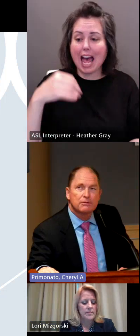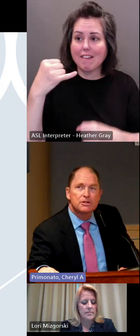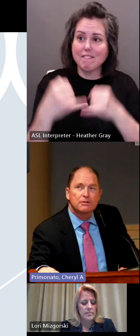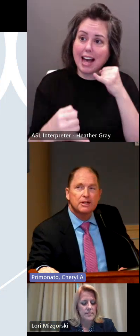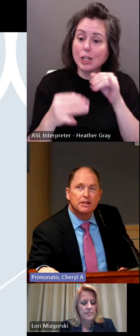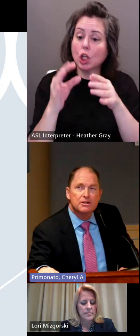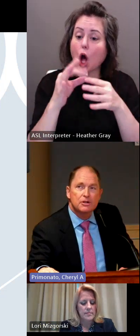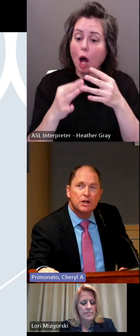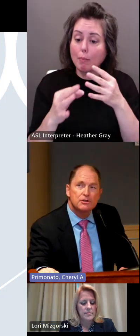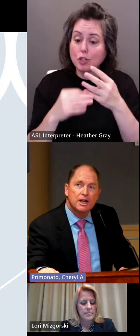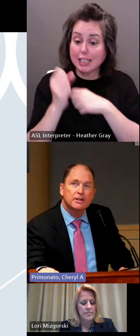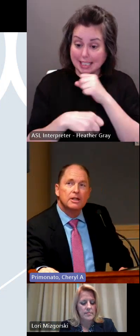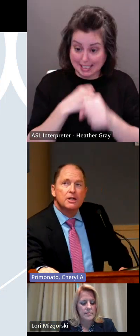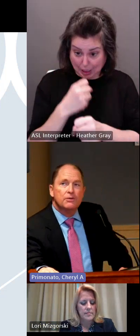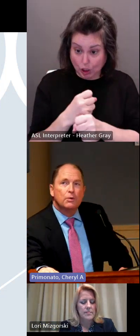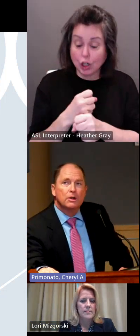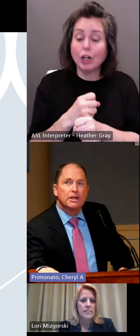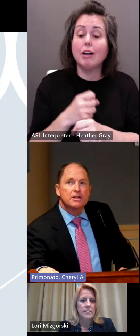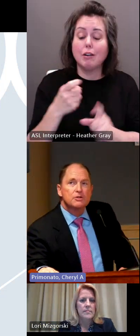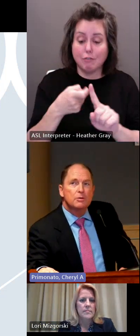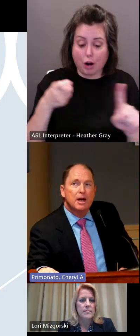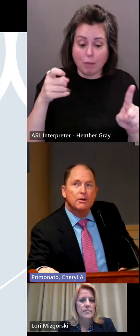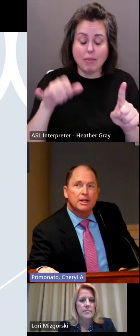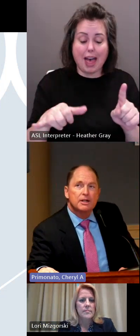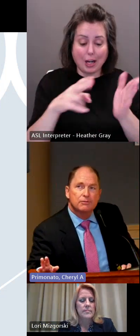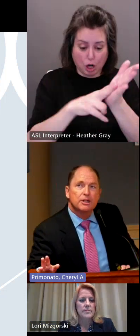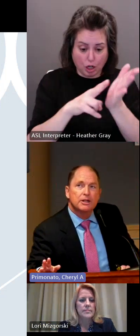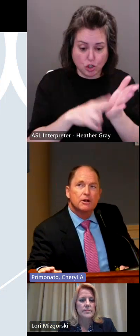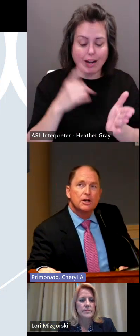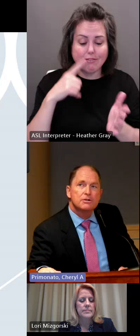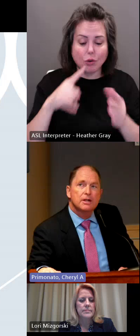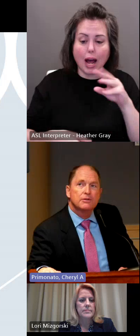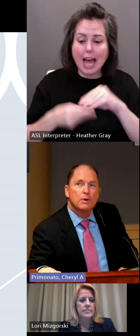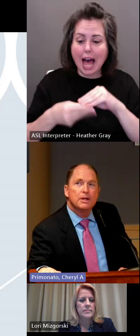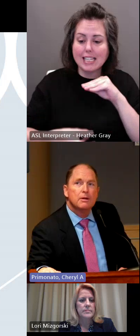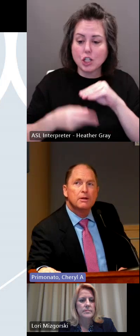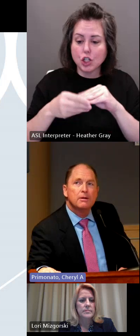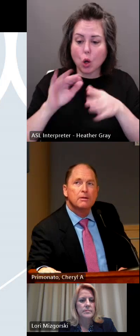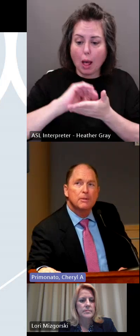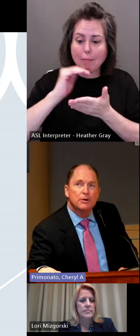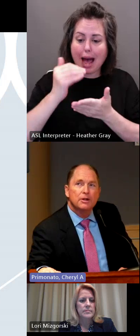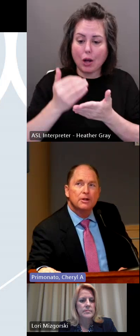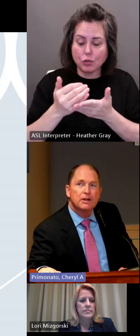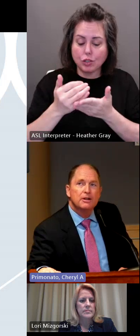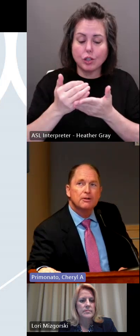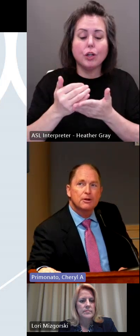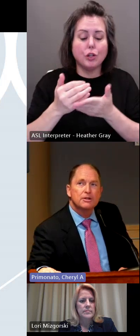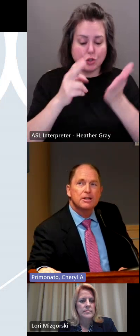was originally written into this contract for an additional amount as written in the contract of